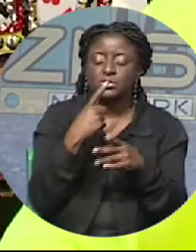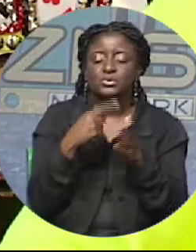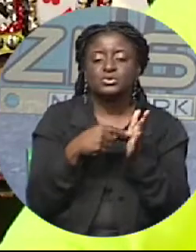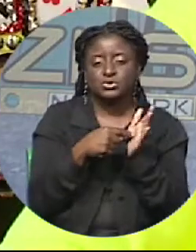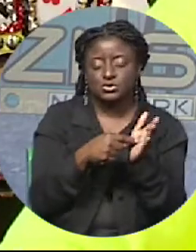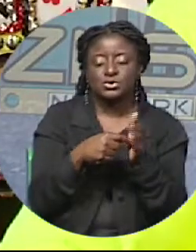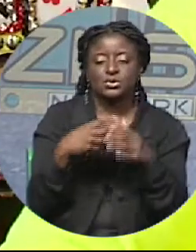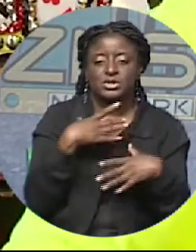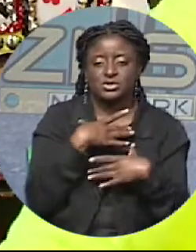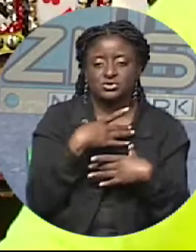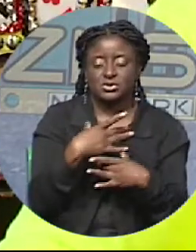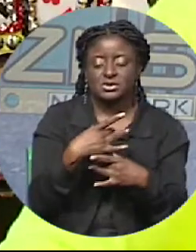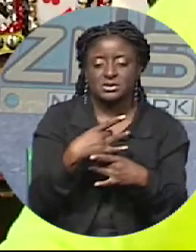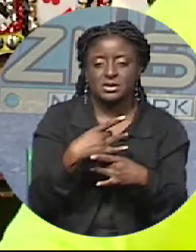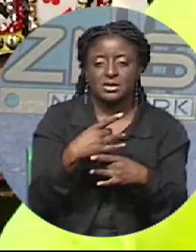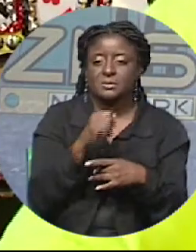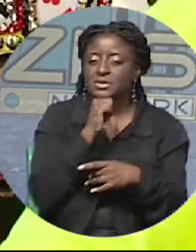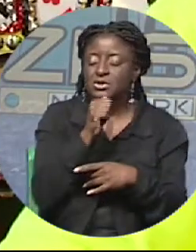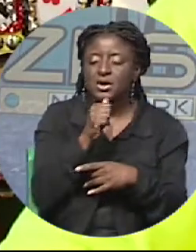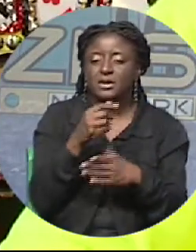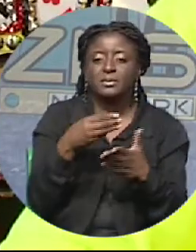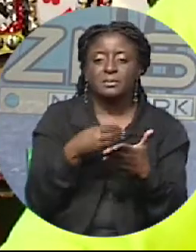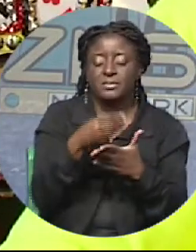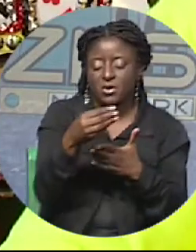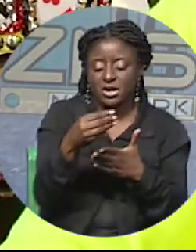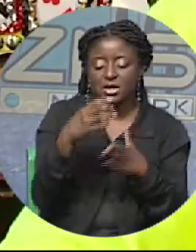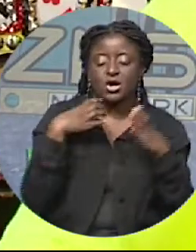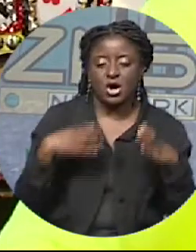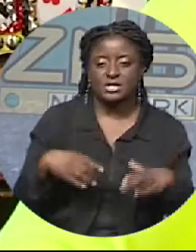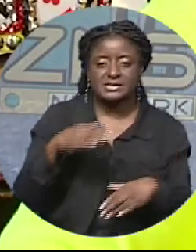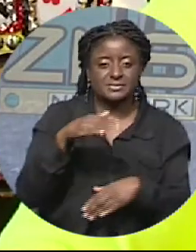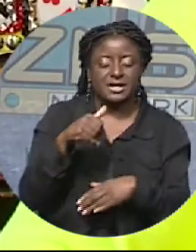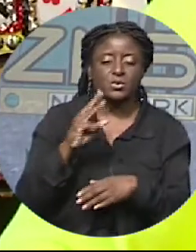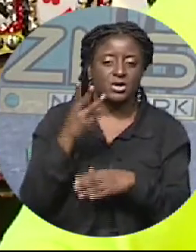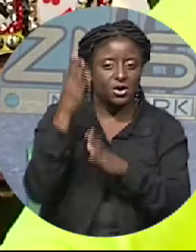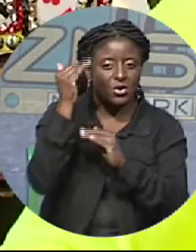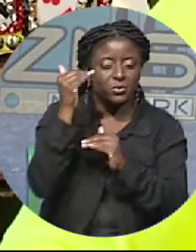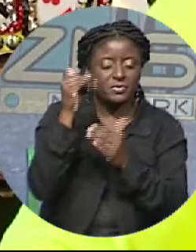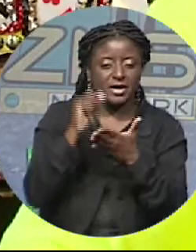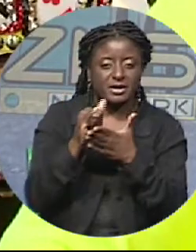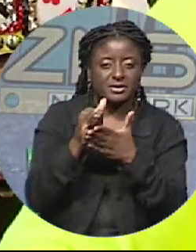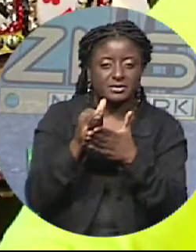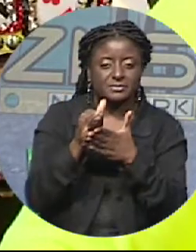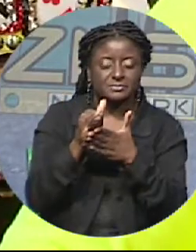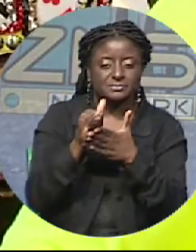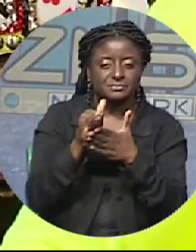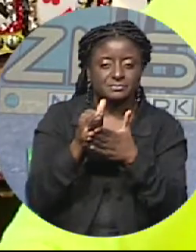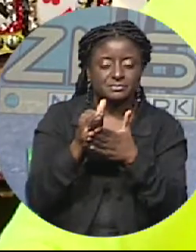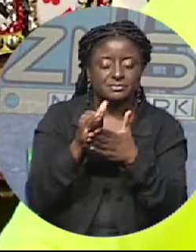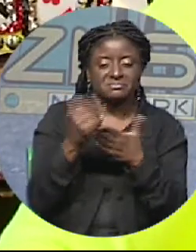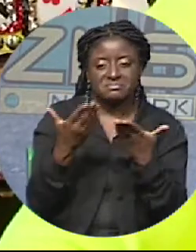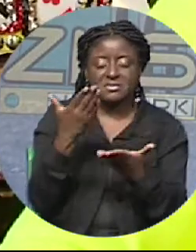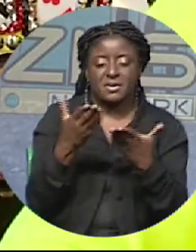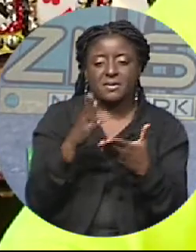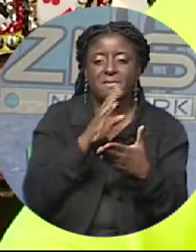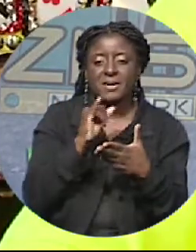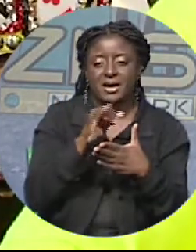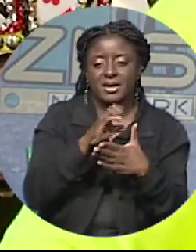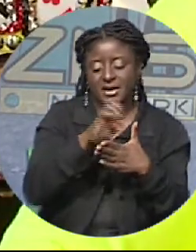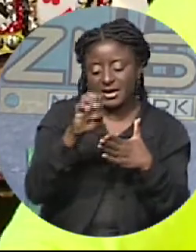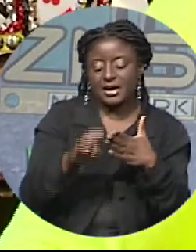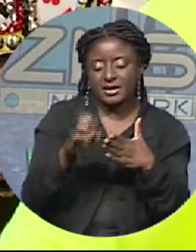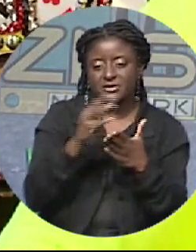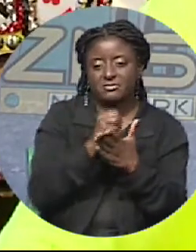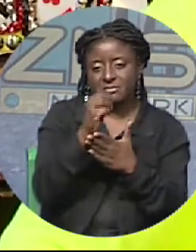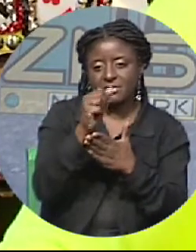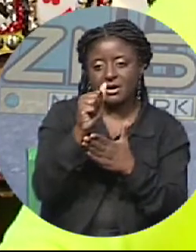but haven't said, I'm going to buy costumes yet. But we are hoping that at the end of the day, hopefully by end of March, mid-April,